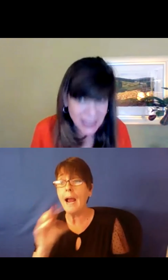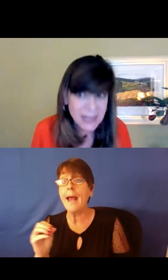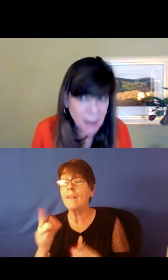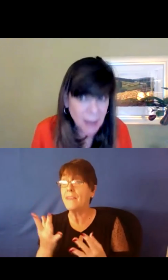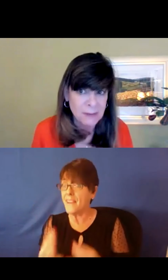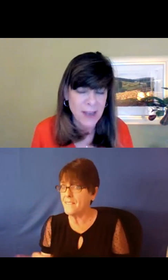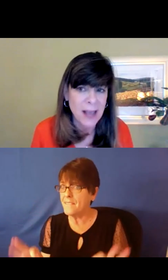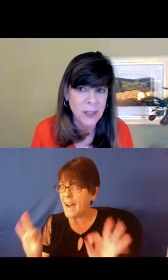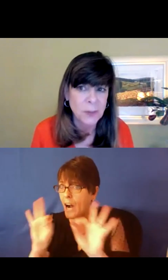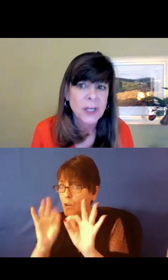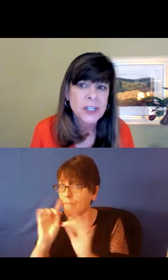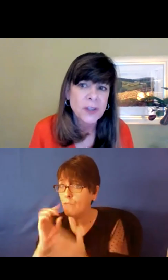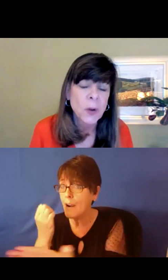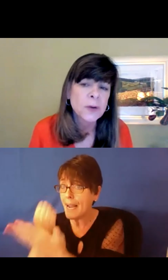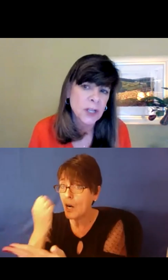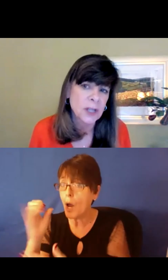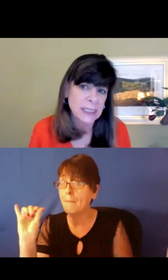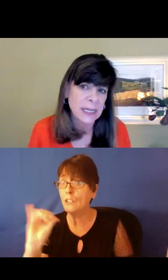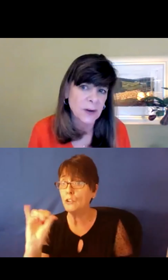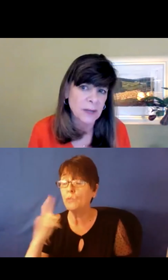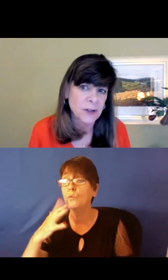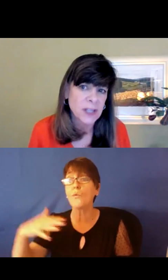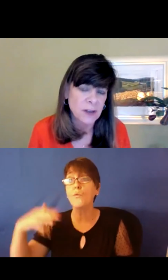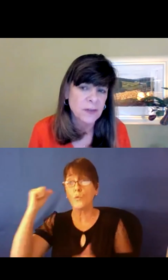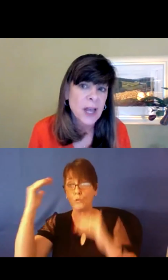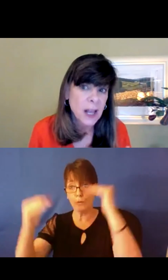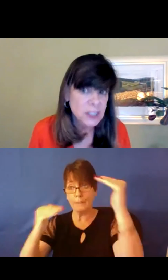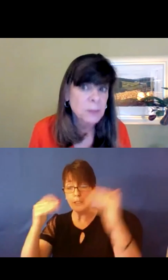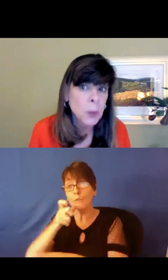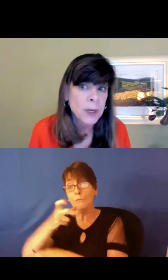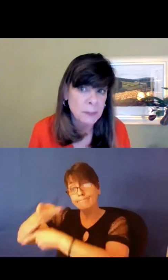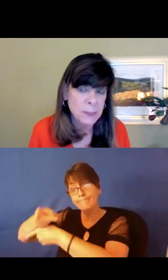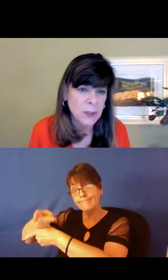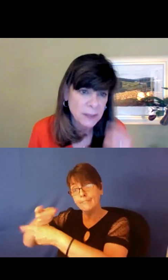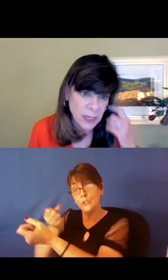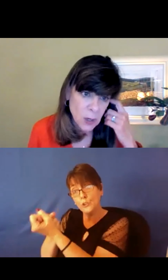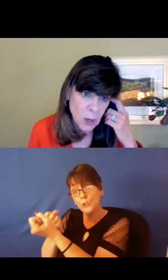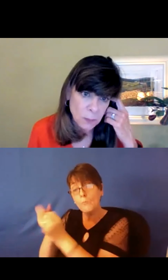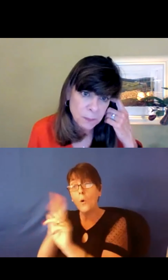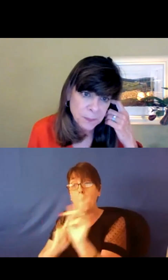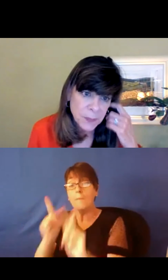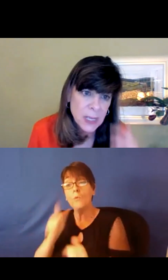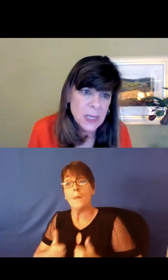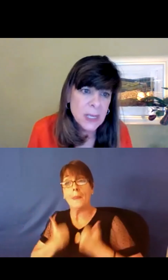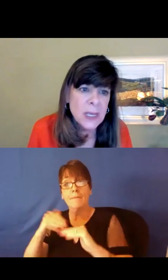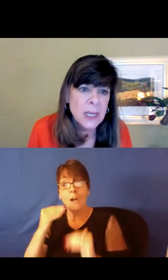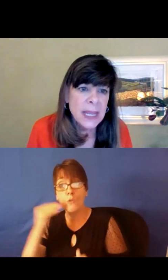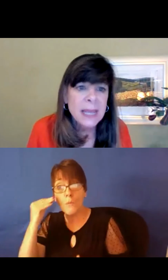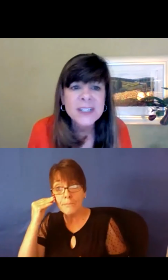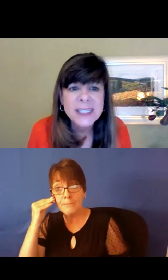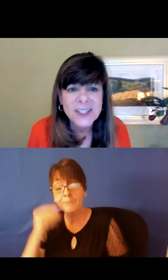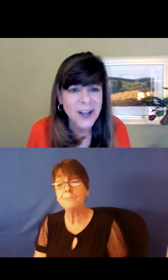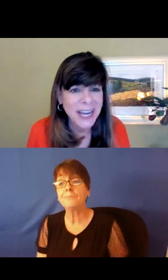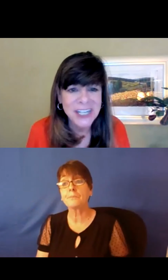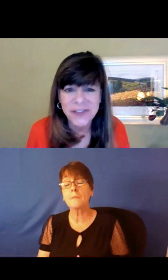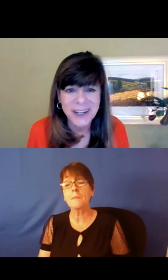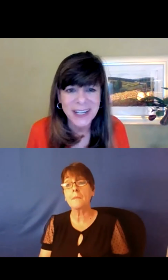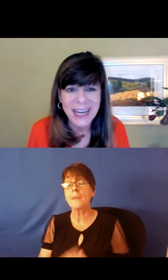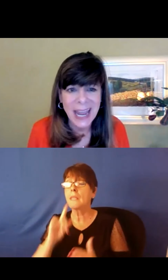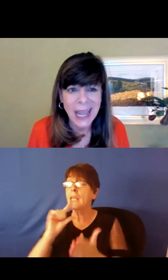the economic value to the older adults and caregivers of supporting people living at home. Emphasis